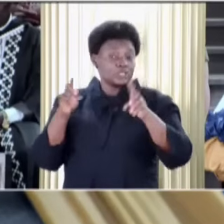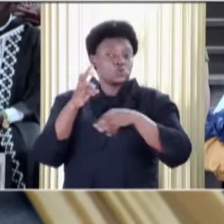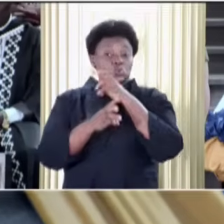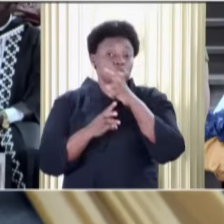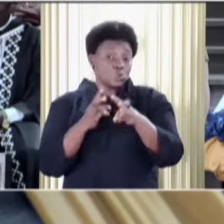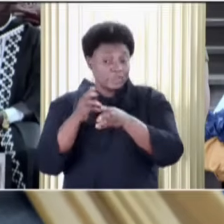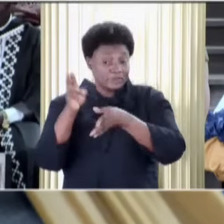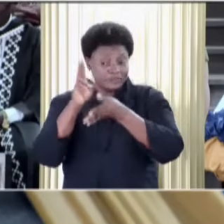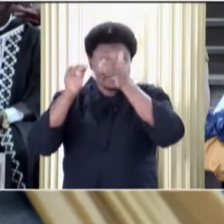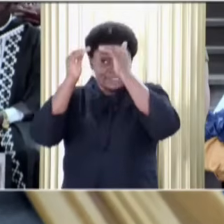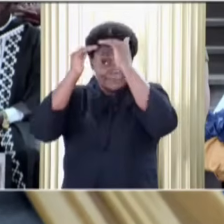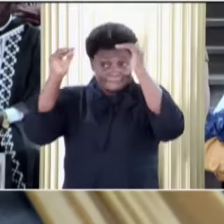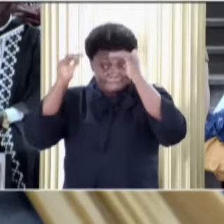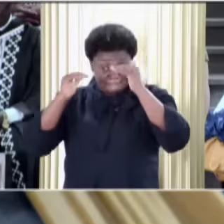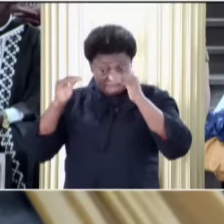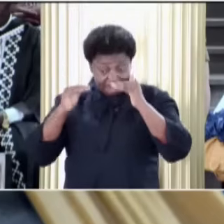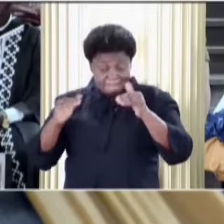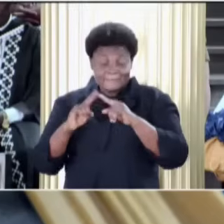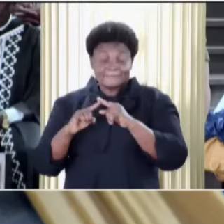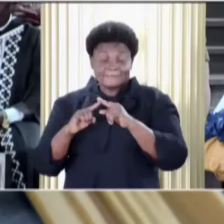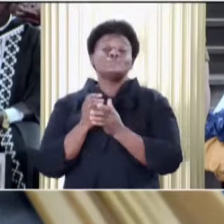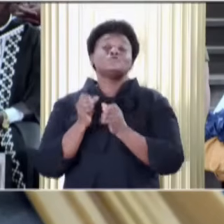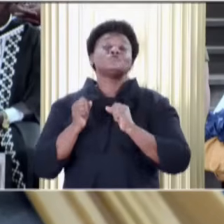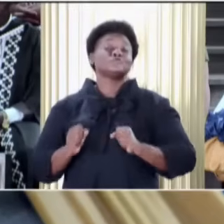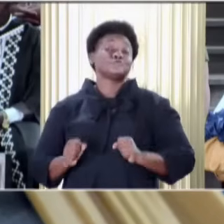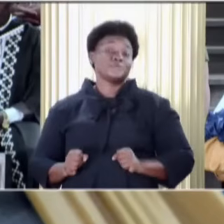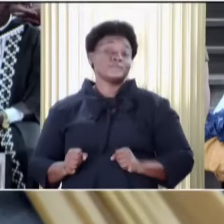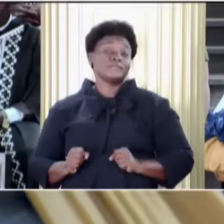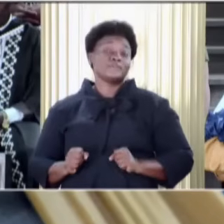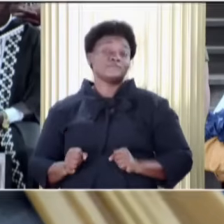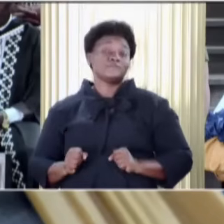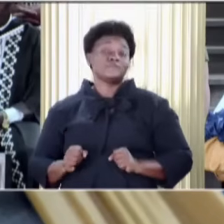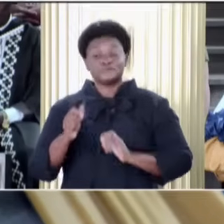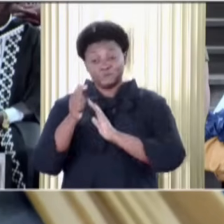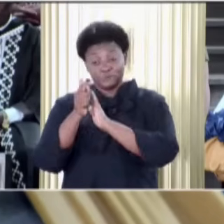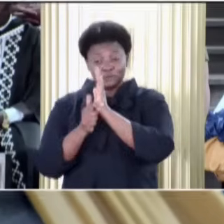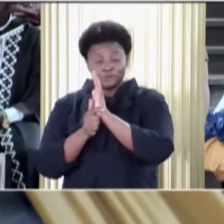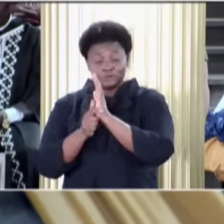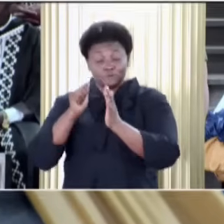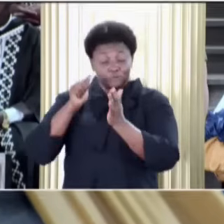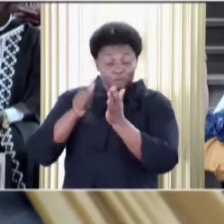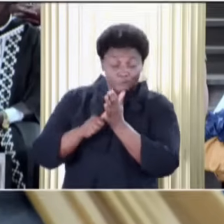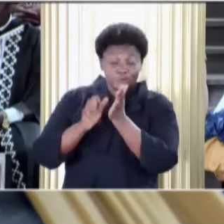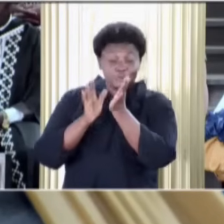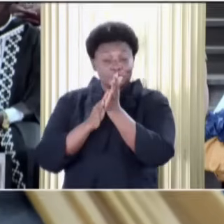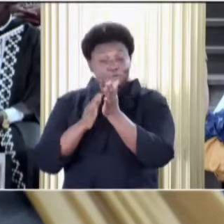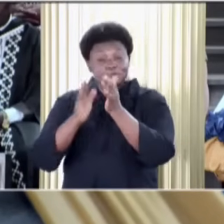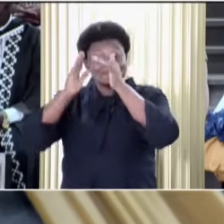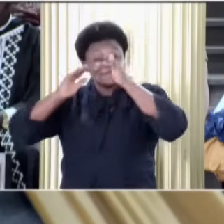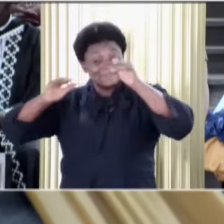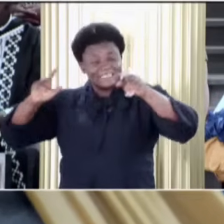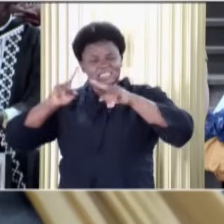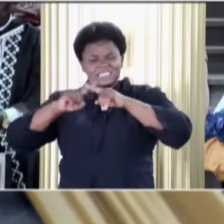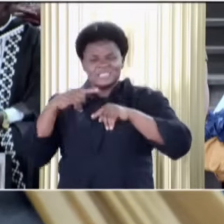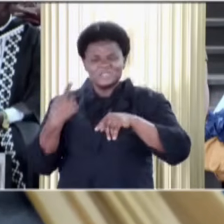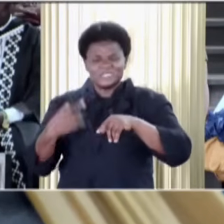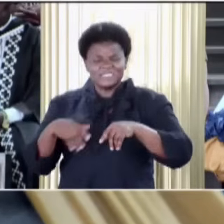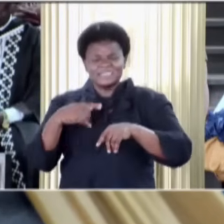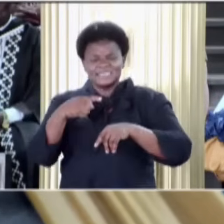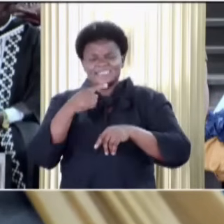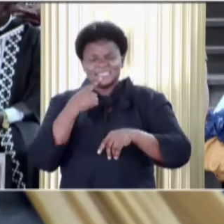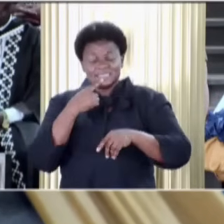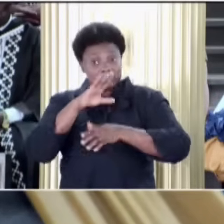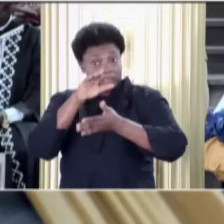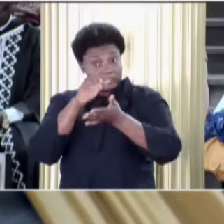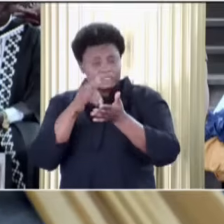University Rankings by subject for law, confirming the school's status as a leading center for